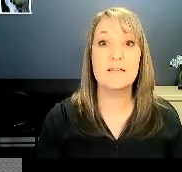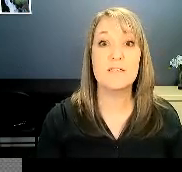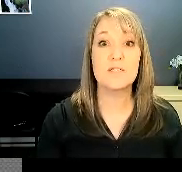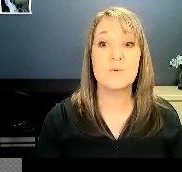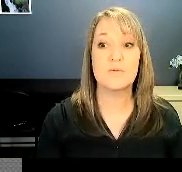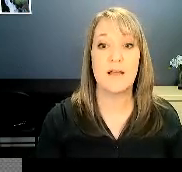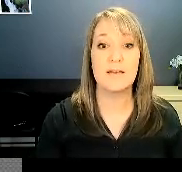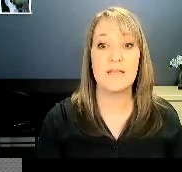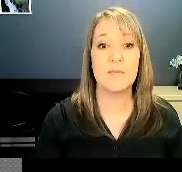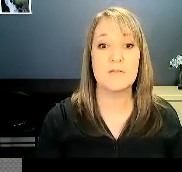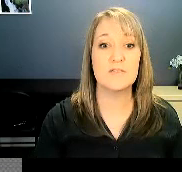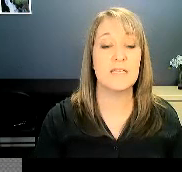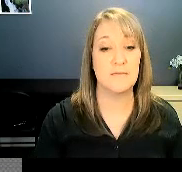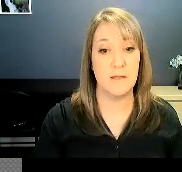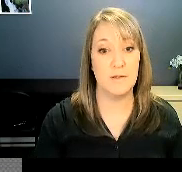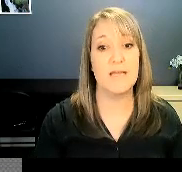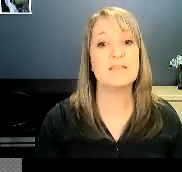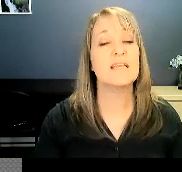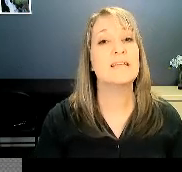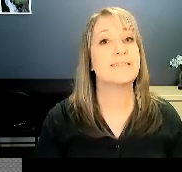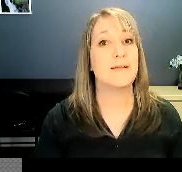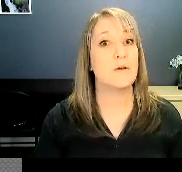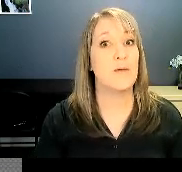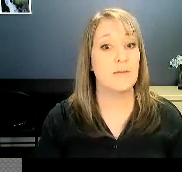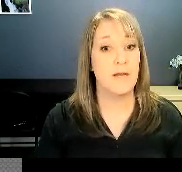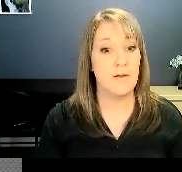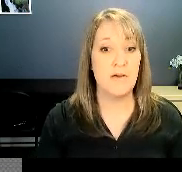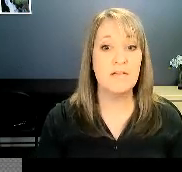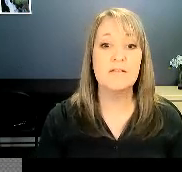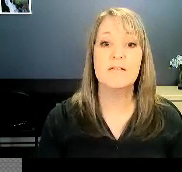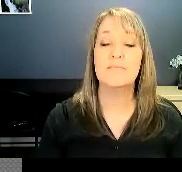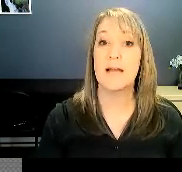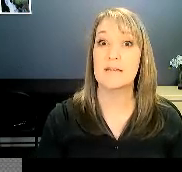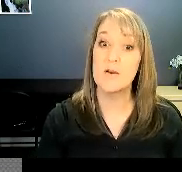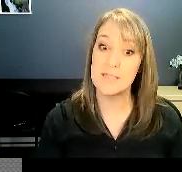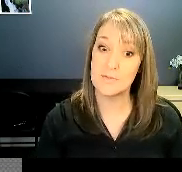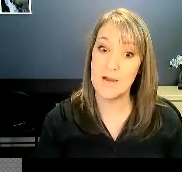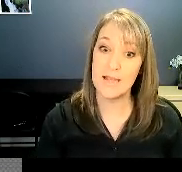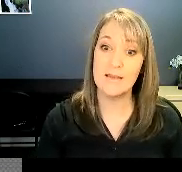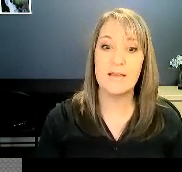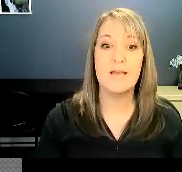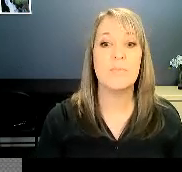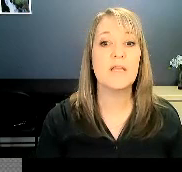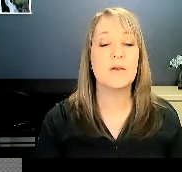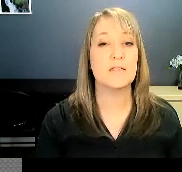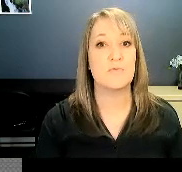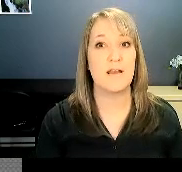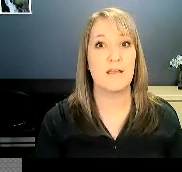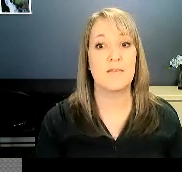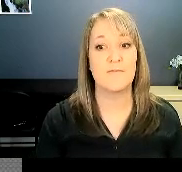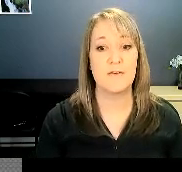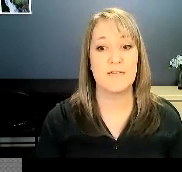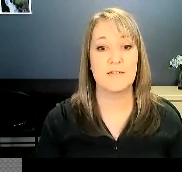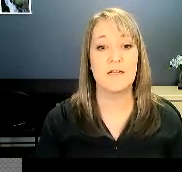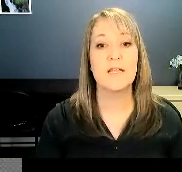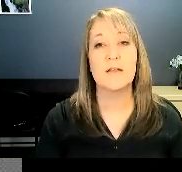in English, the word run can be used in the following ways. Sarah ran a marathon. My nose is running. Peter is running